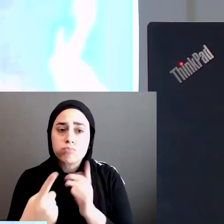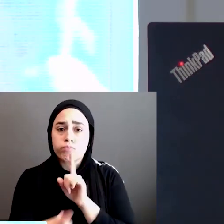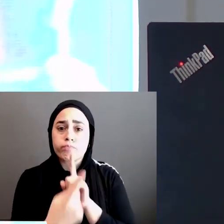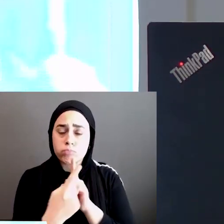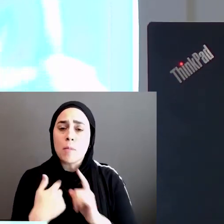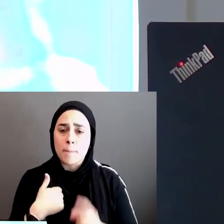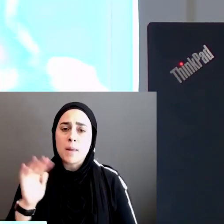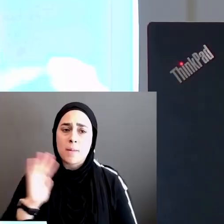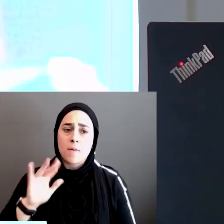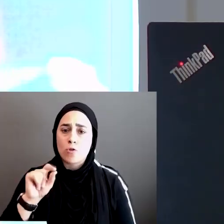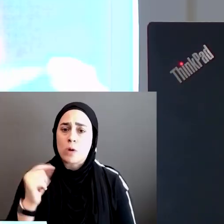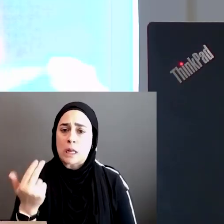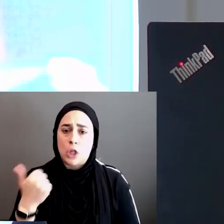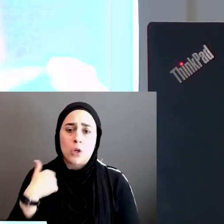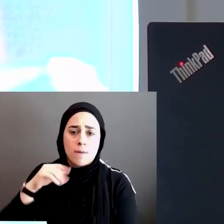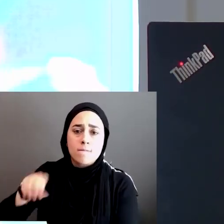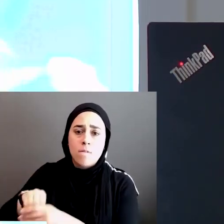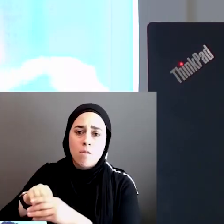that time.